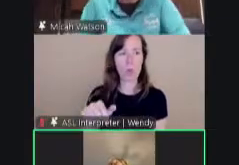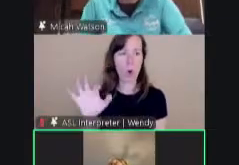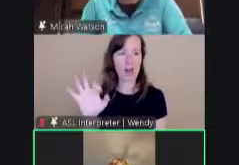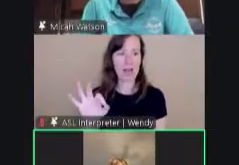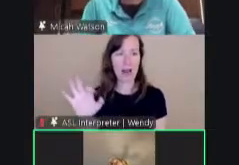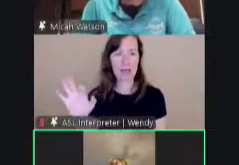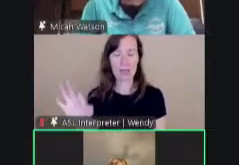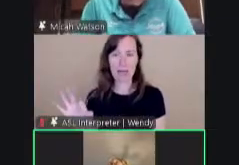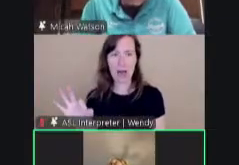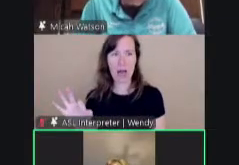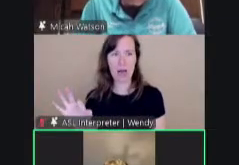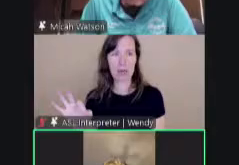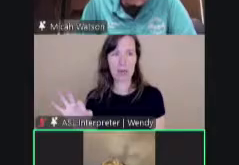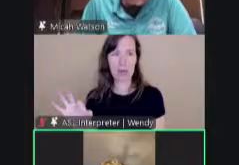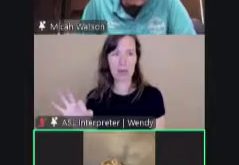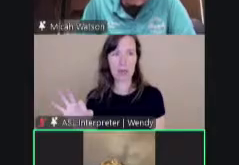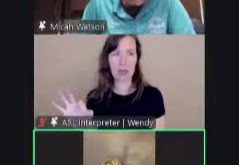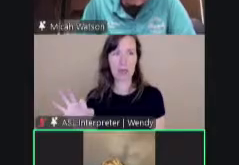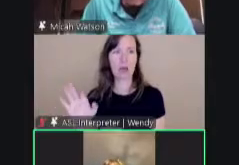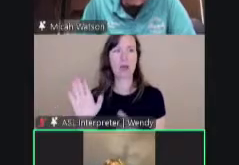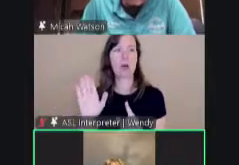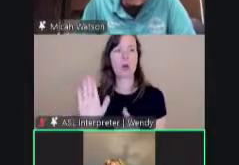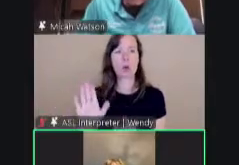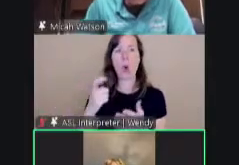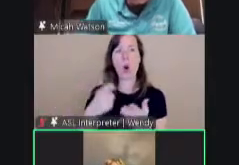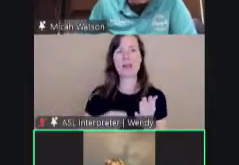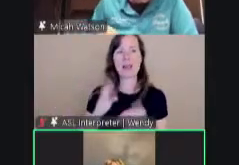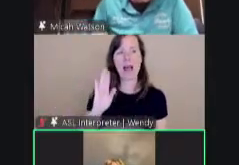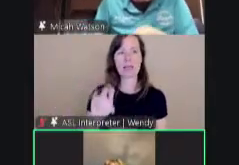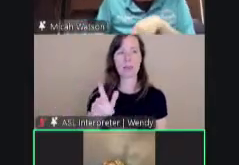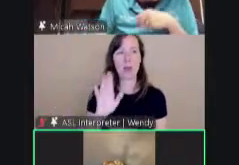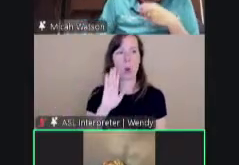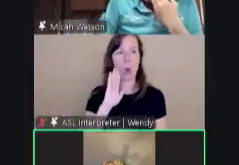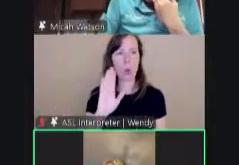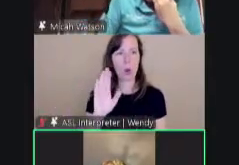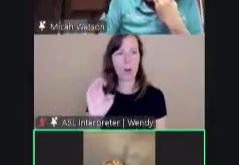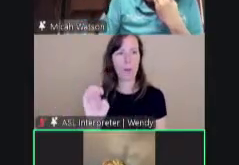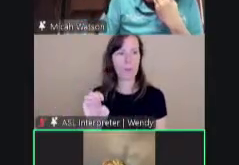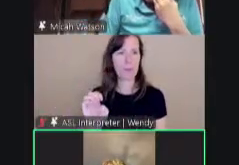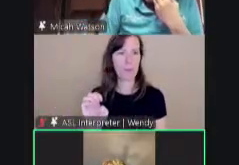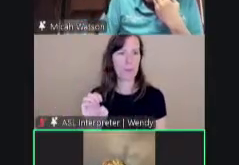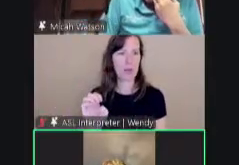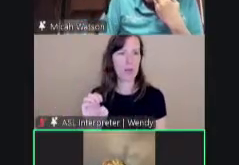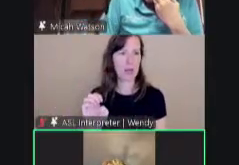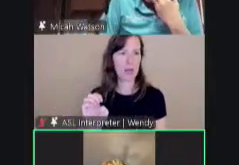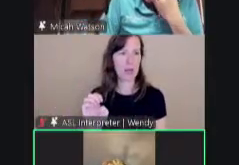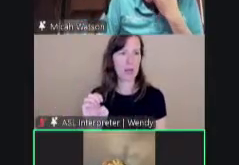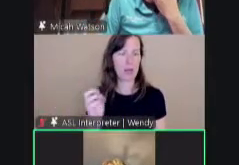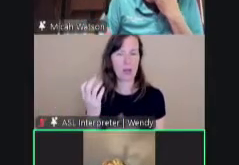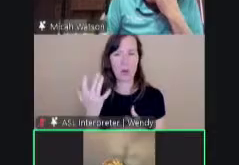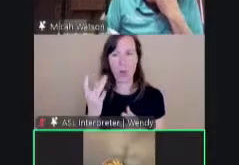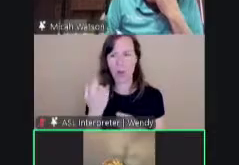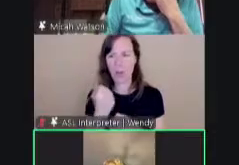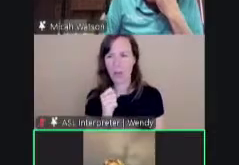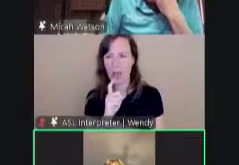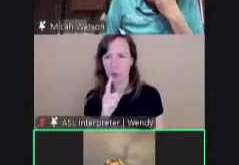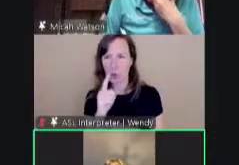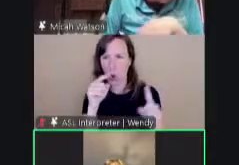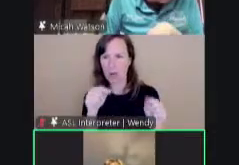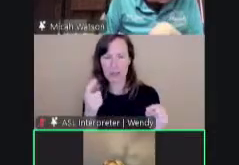62.99, then your tax bill would be, let me make sure this is presenting it a little bit different